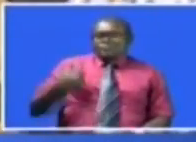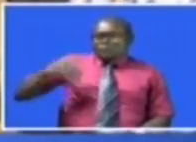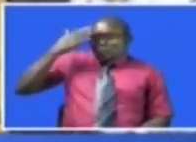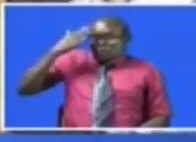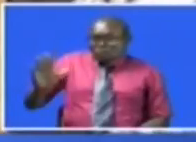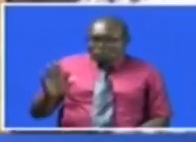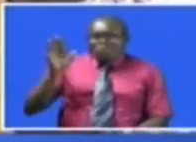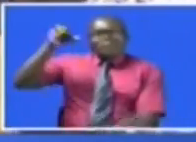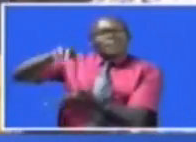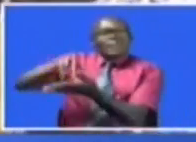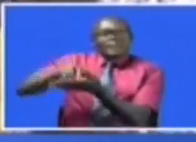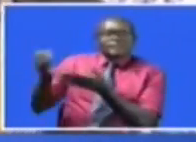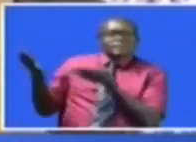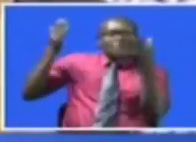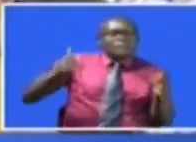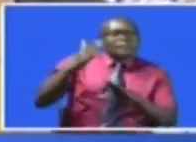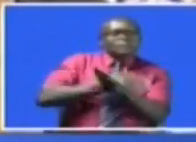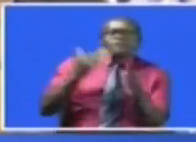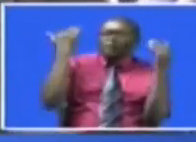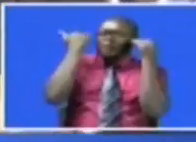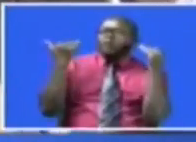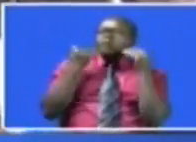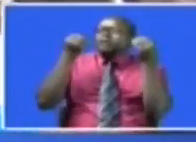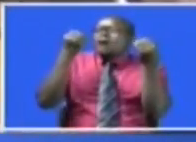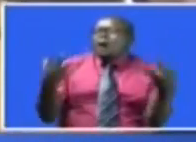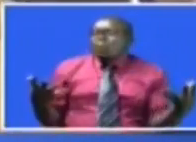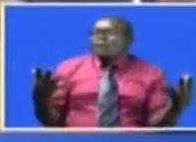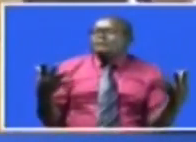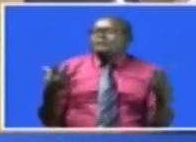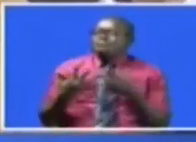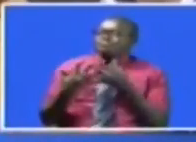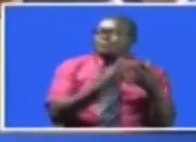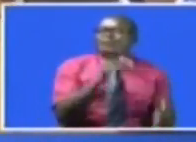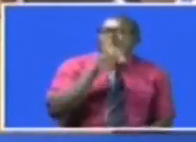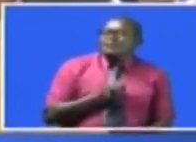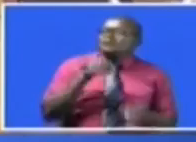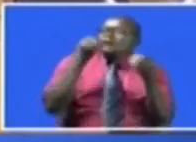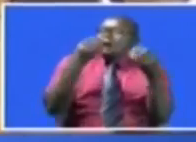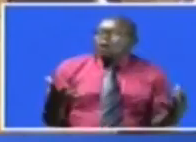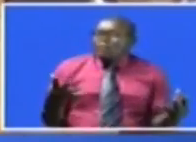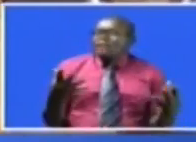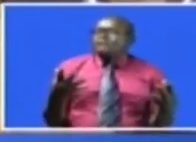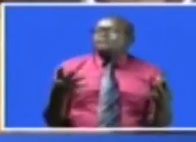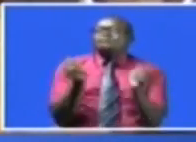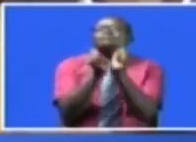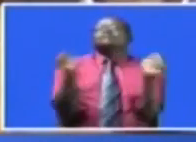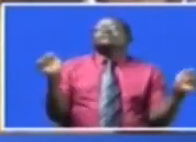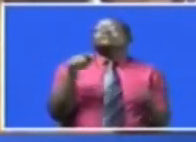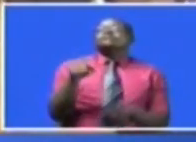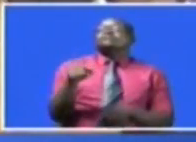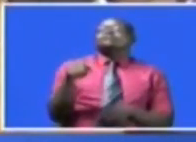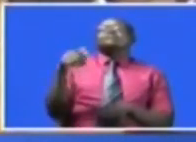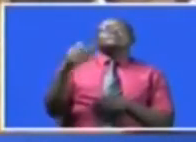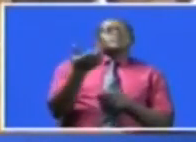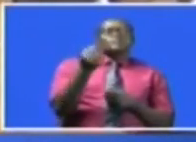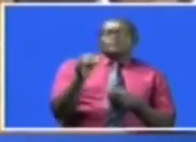know that the cases that have come before court, how many have ended up with convictions and how many have ended up with acquittals. It